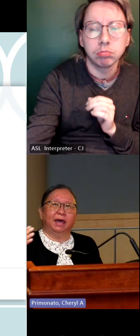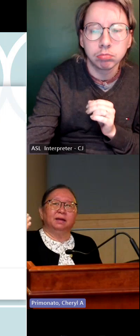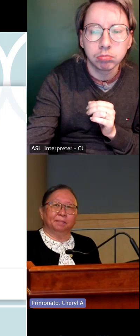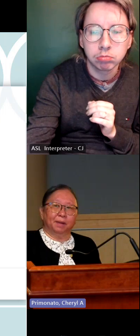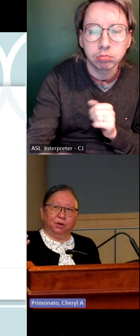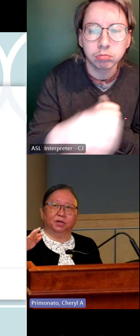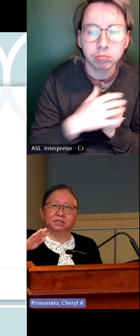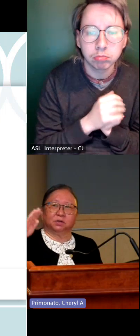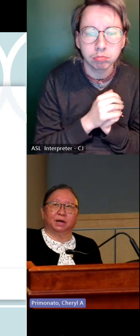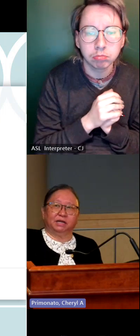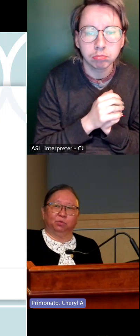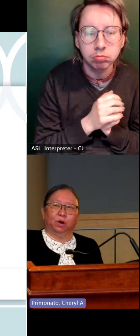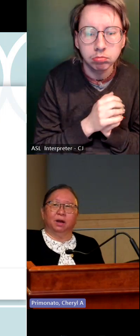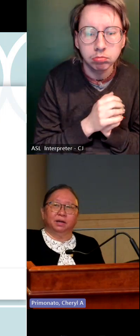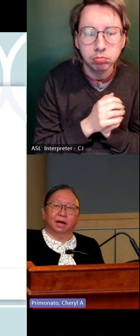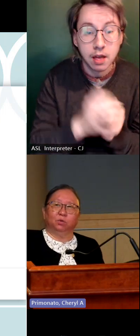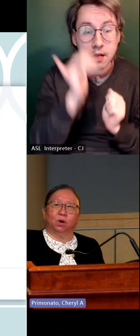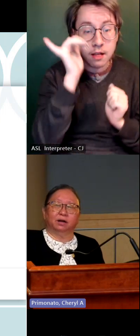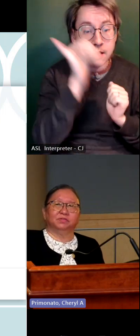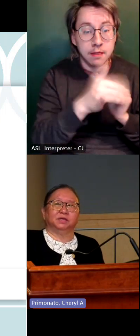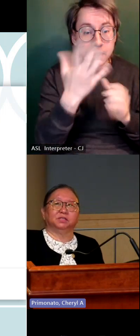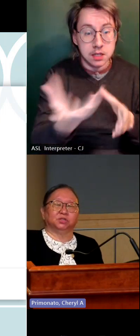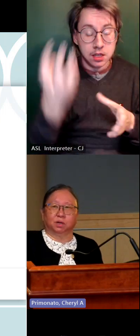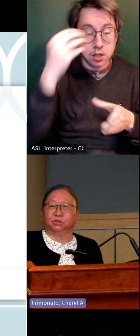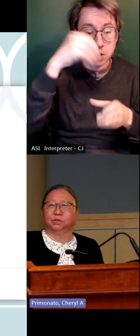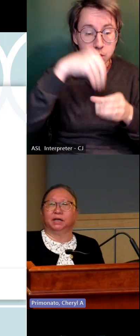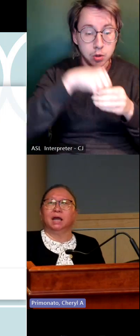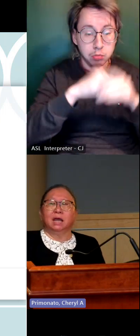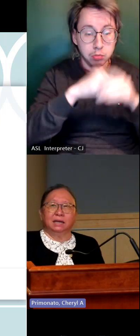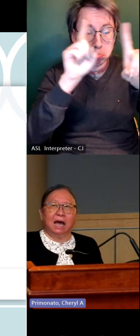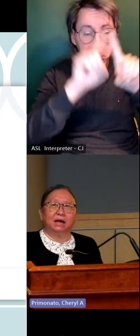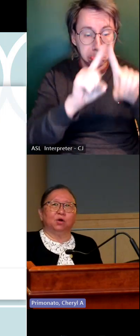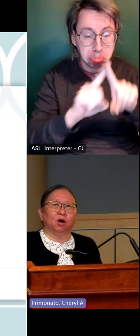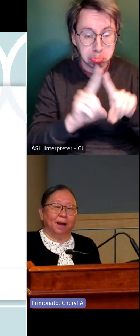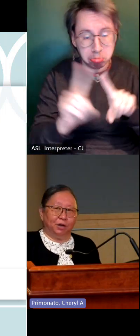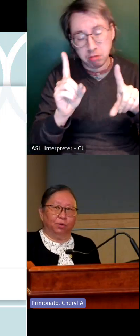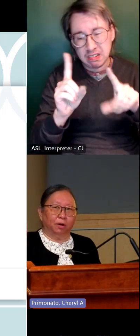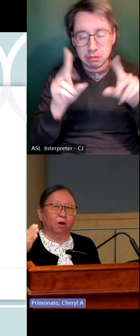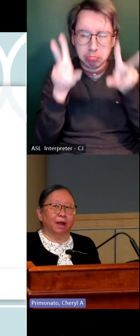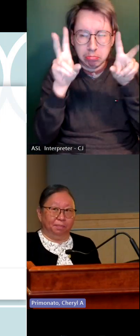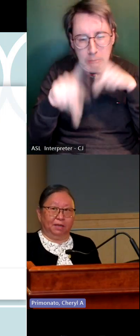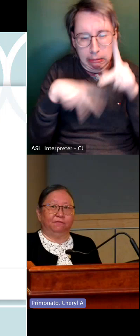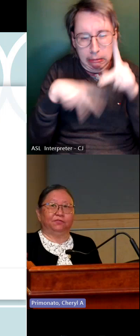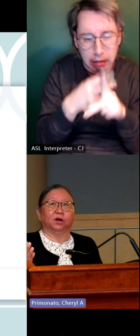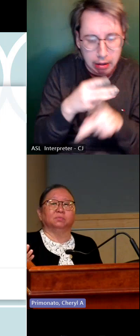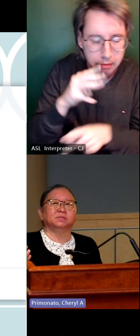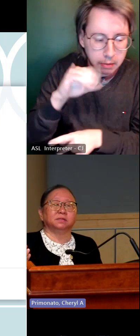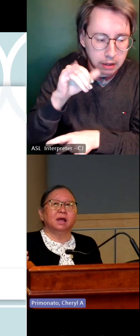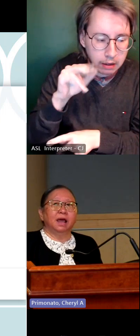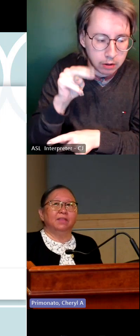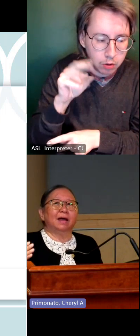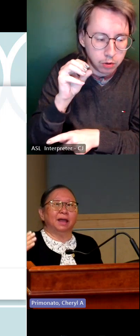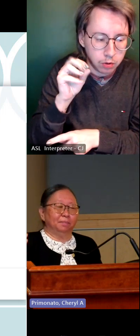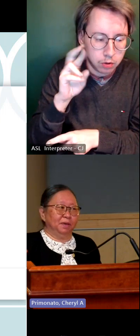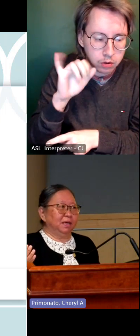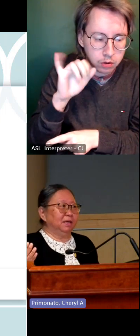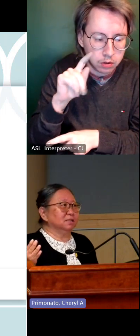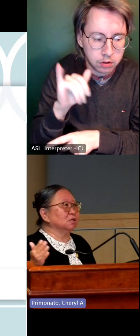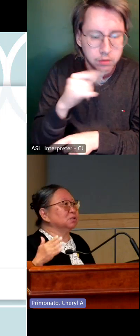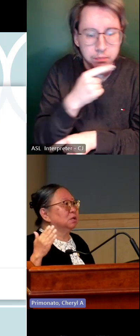gender and minority. So 91 of the 209 are MBE firms. And